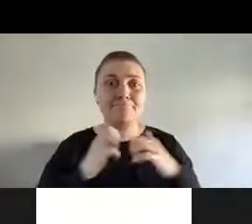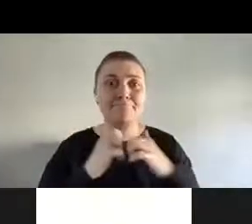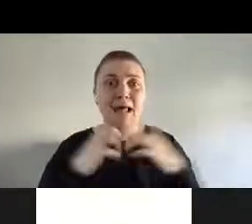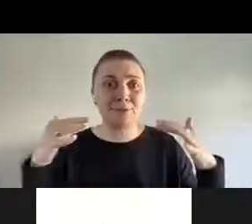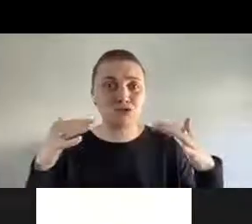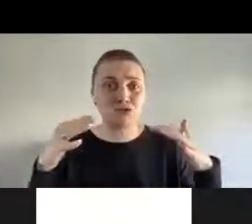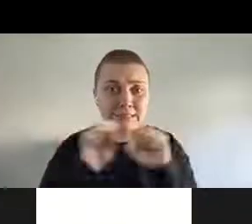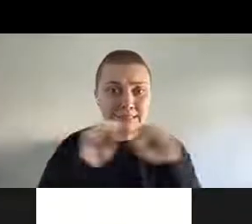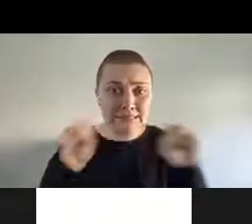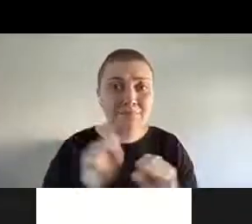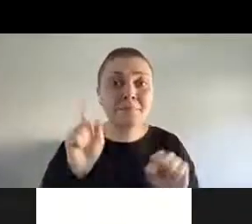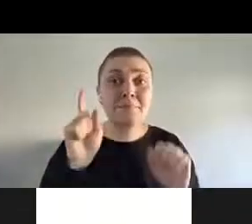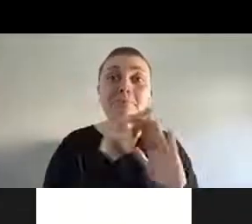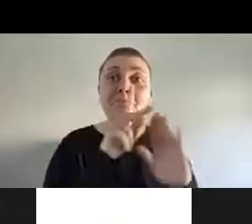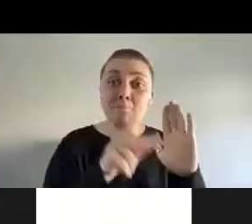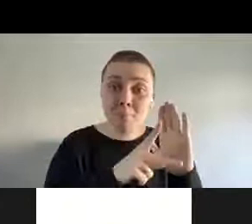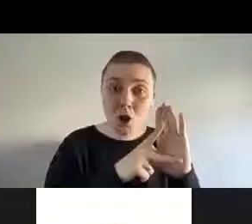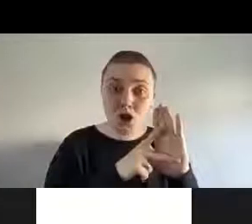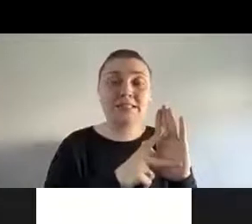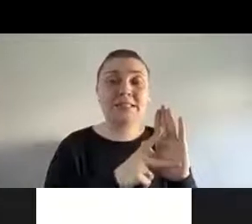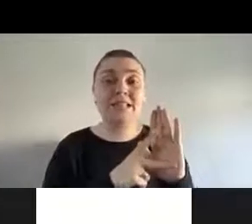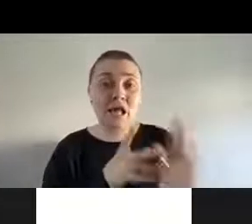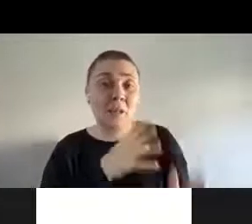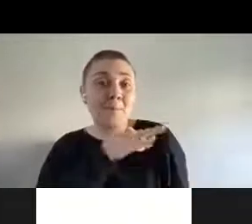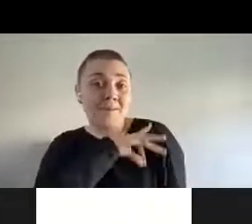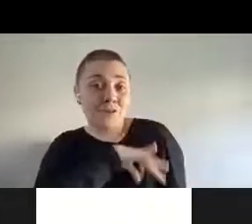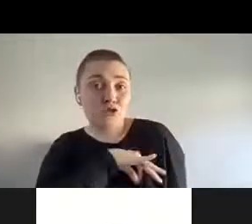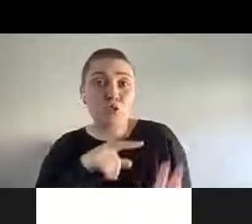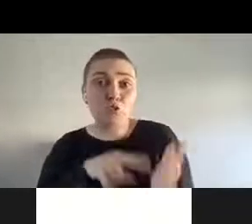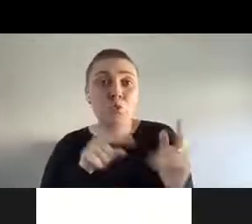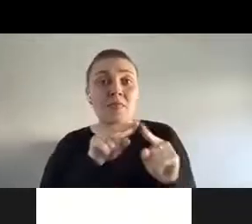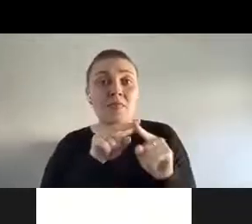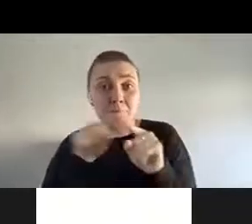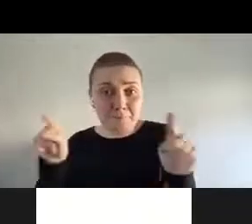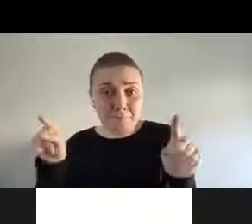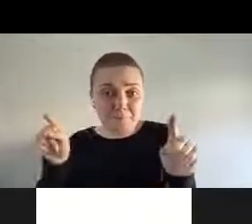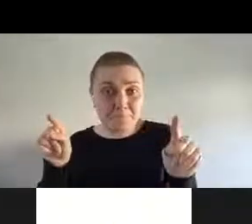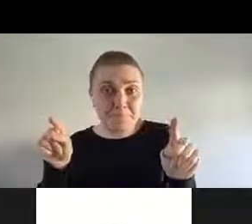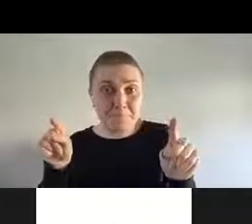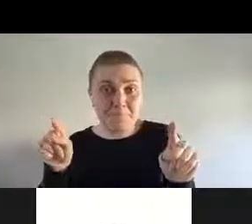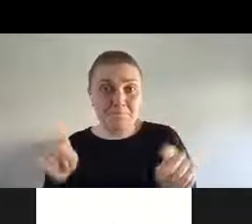system, policies that are beneficial to them,